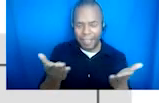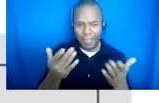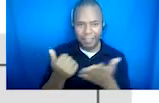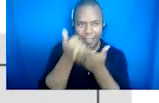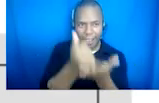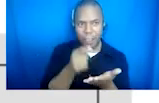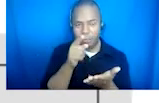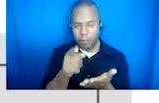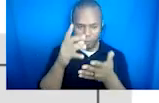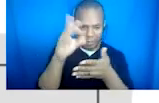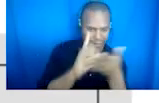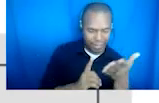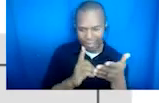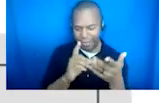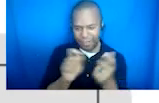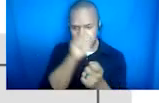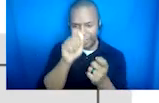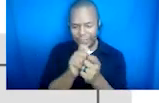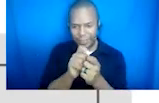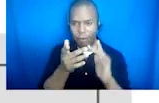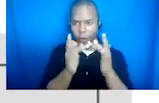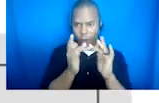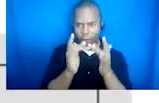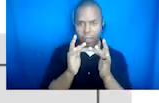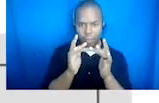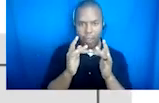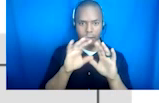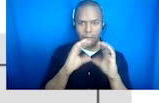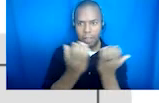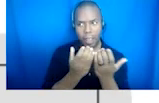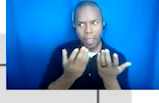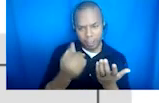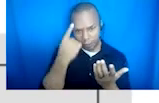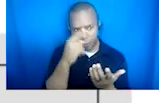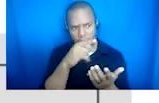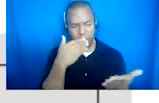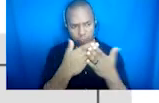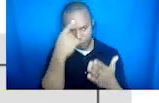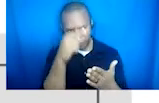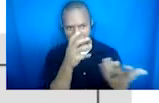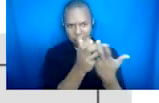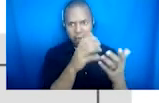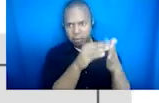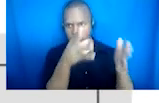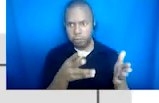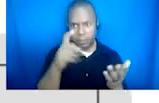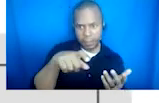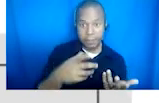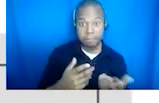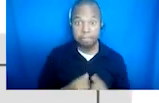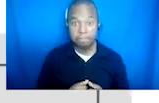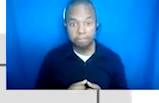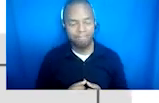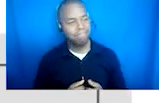an online course that's equitable to students and stuff. Yeah. I don't know. Yeah, I know. Well, you know, when I was thinking